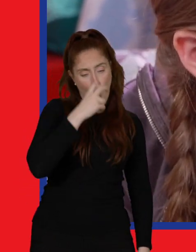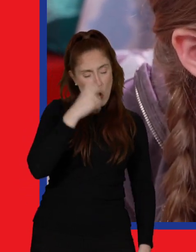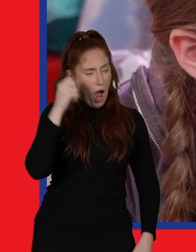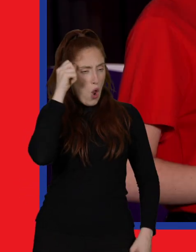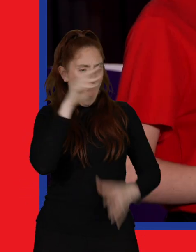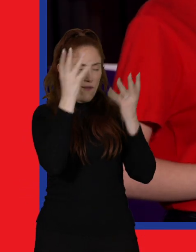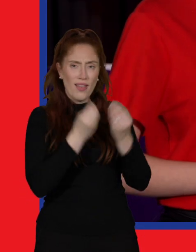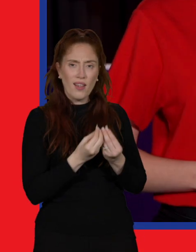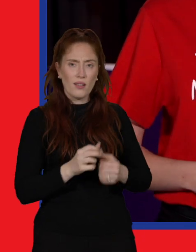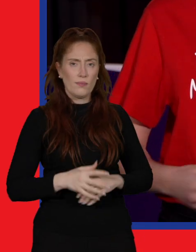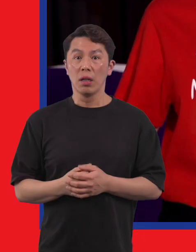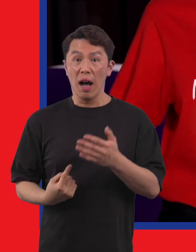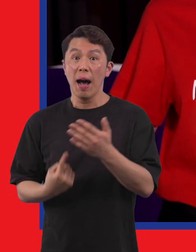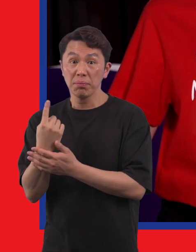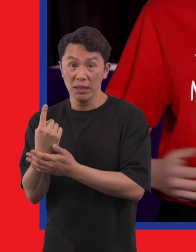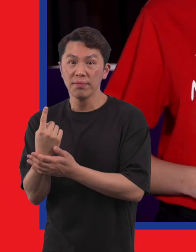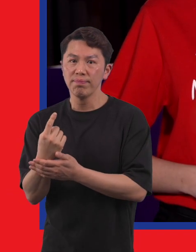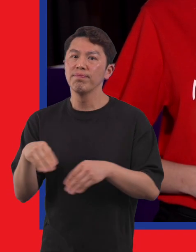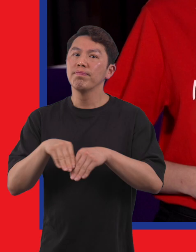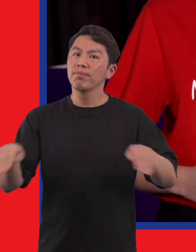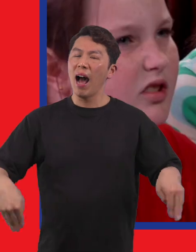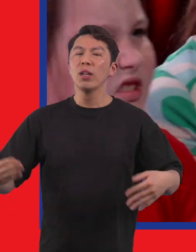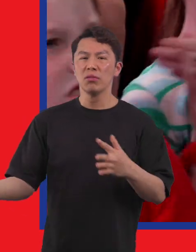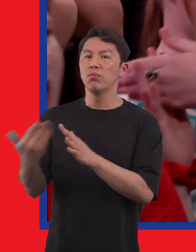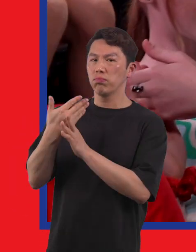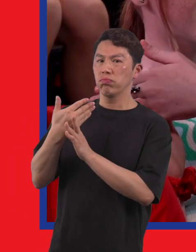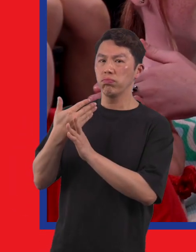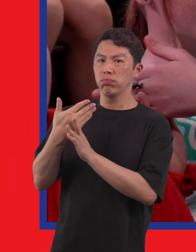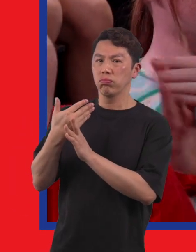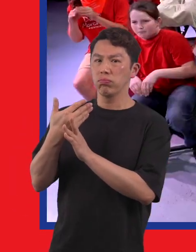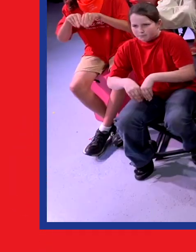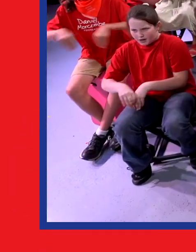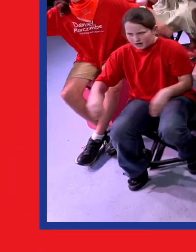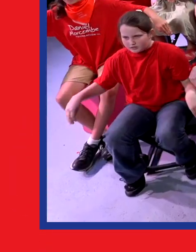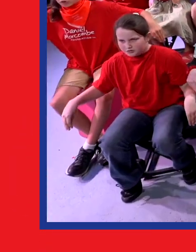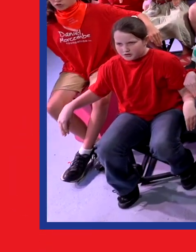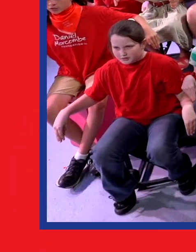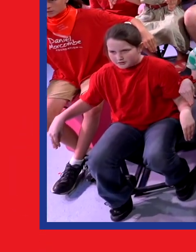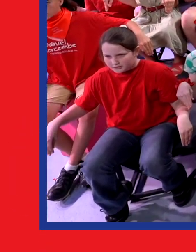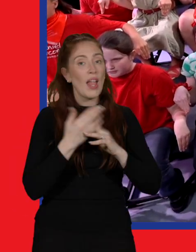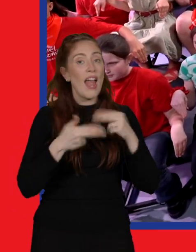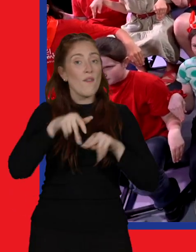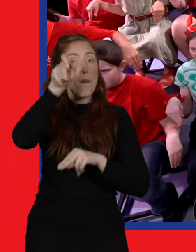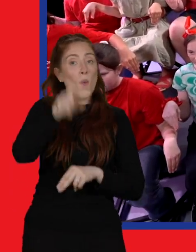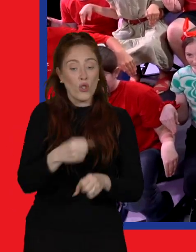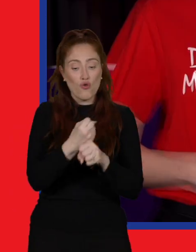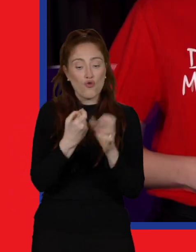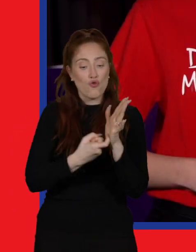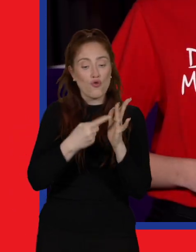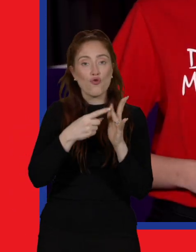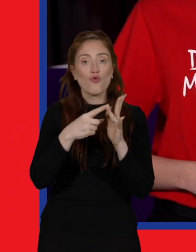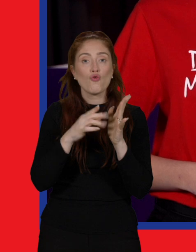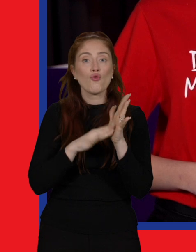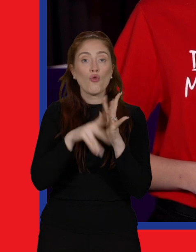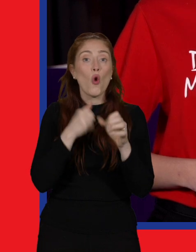older. I think we all know what that is. Crossed boundaries. Boundaries. Someone